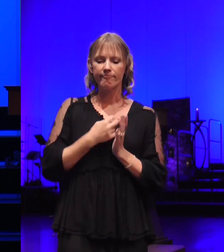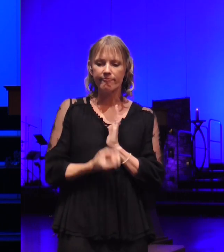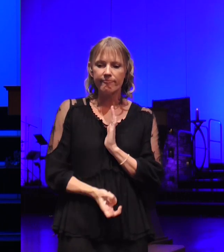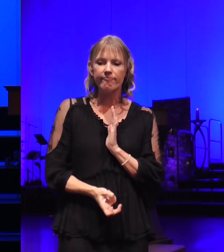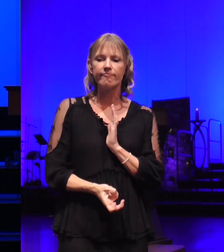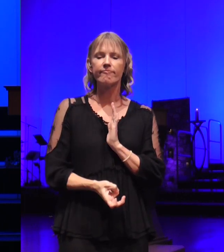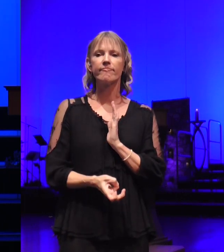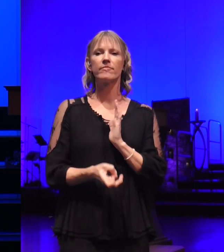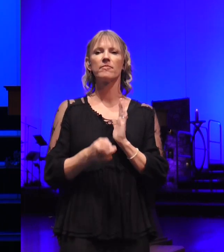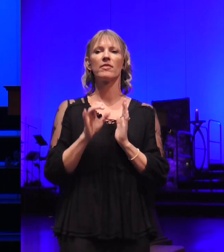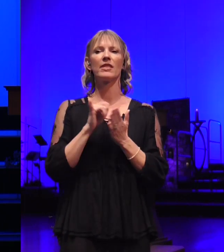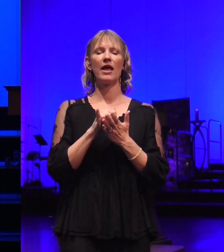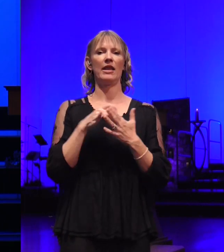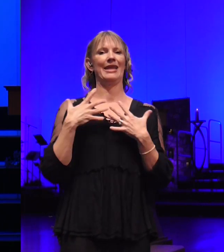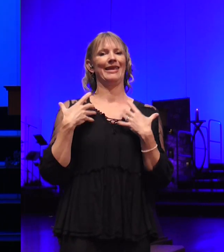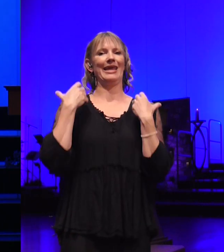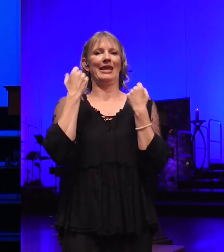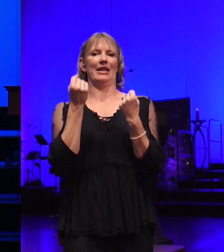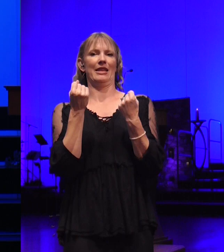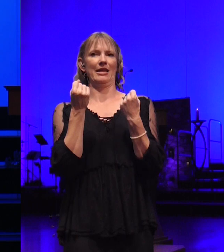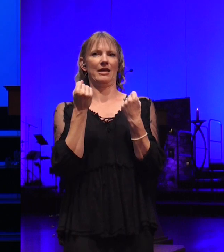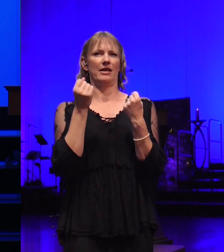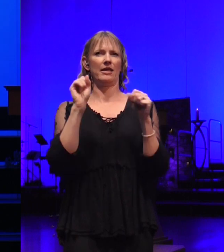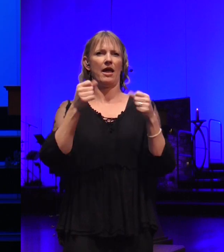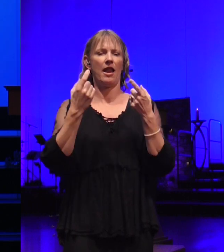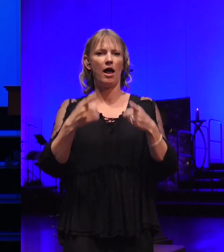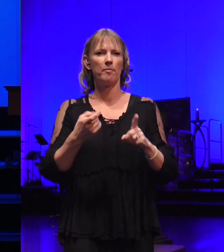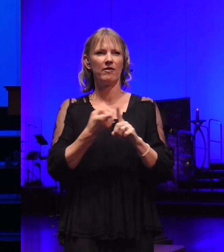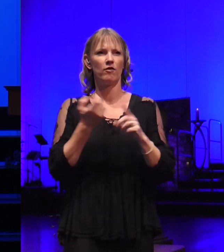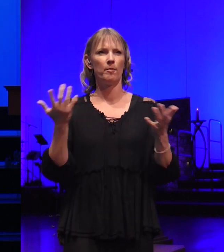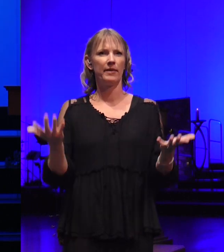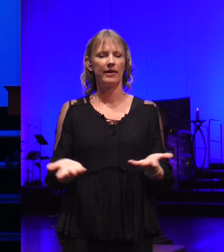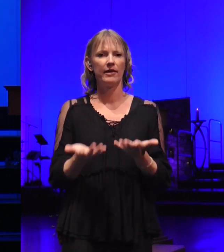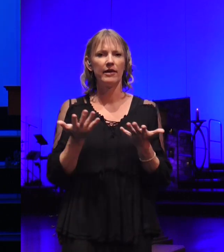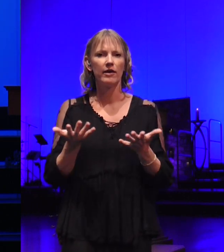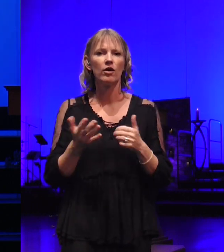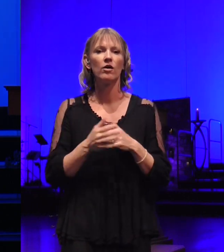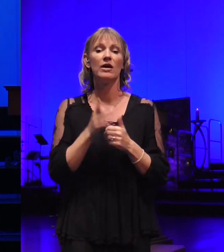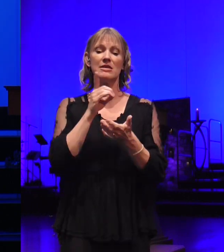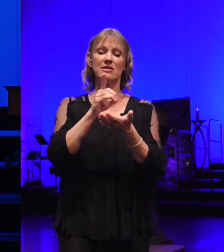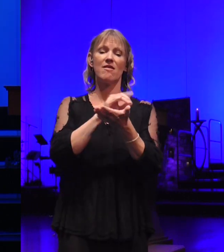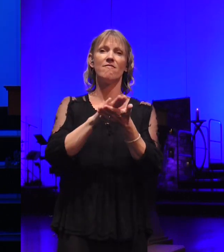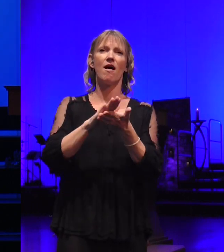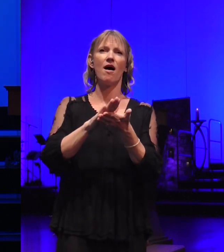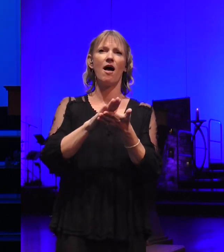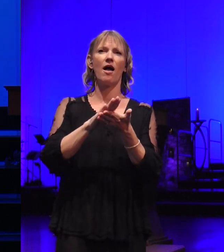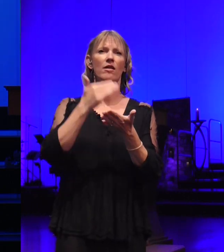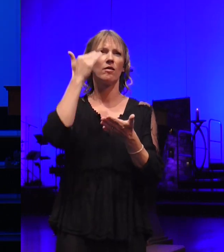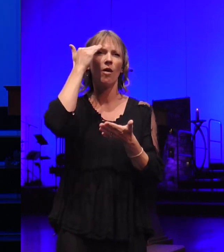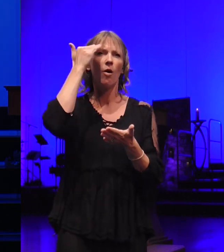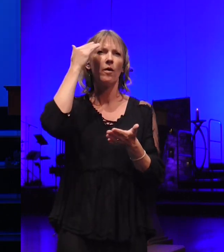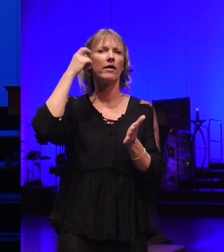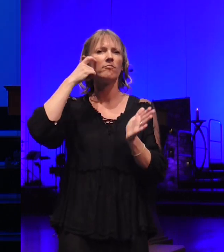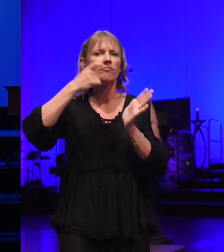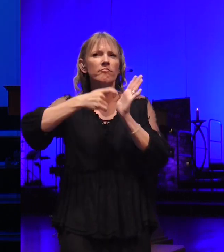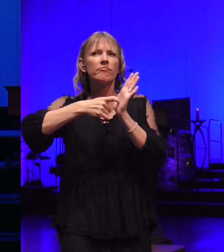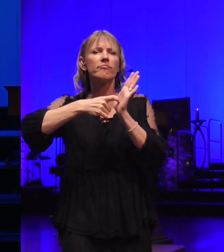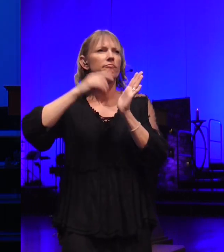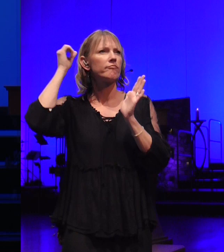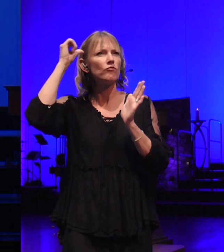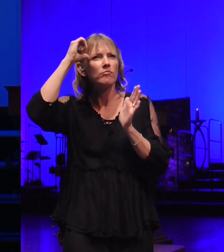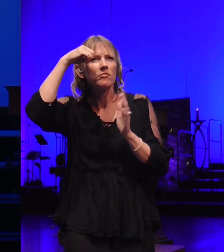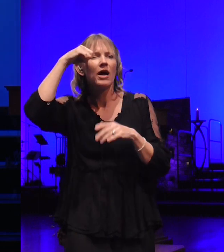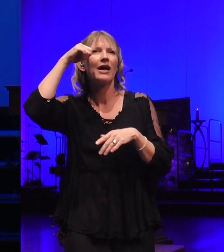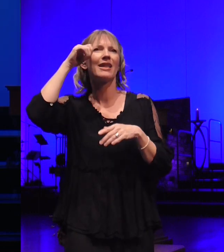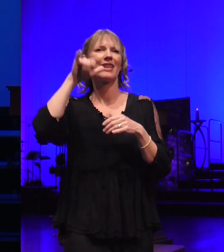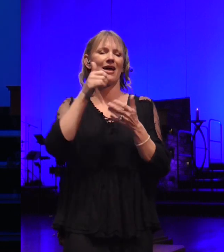to the healing that sanctuary can create, to the divine recollection, to that